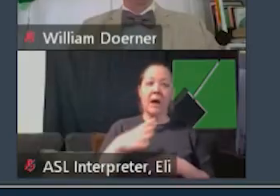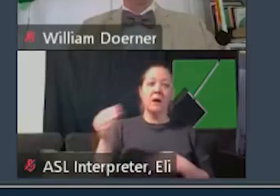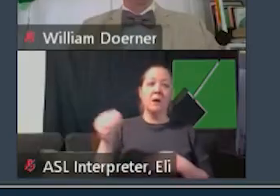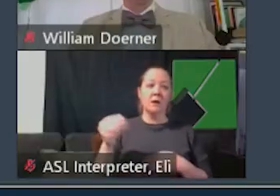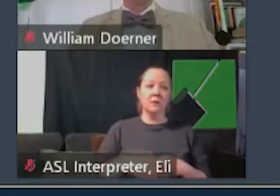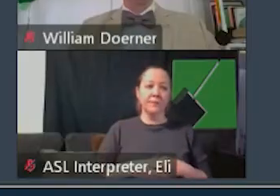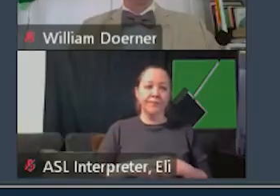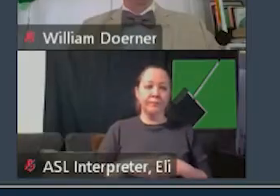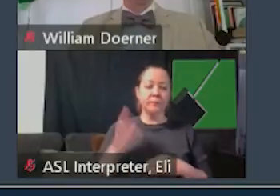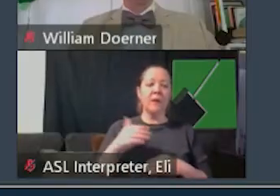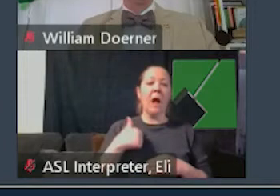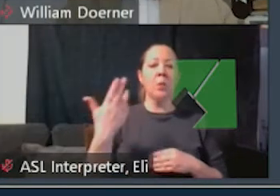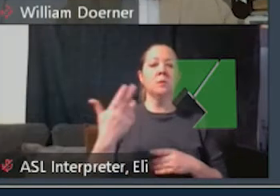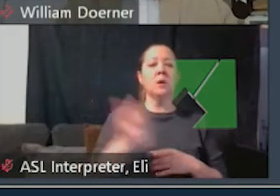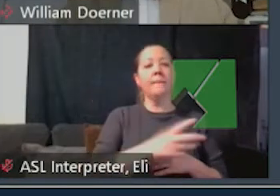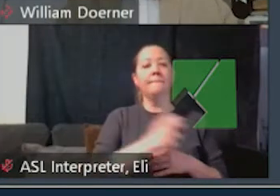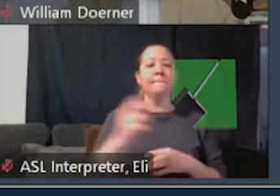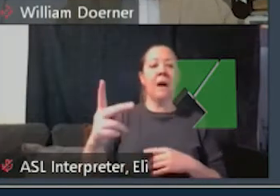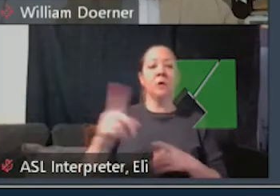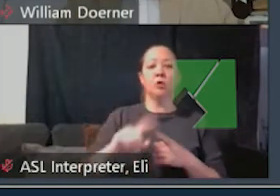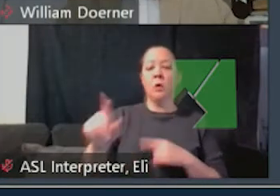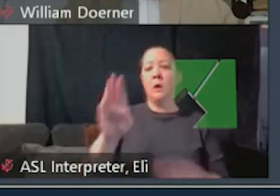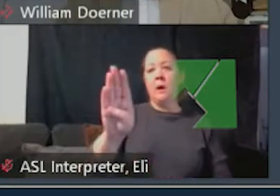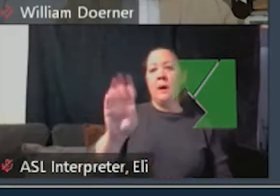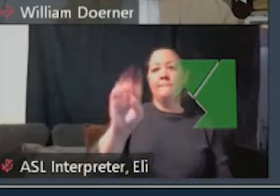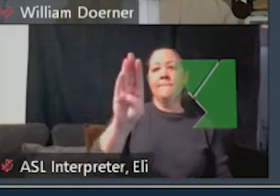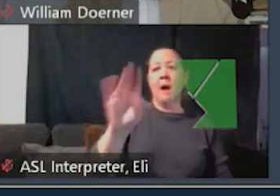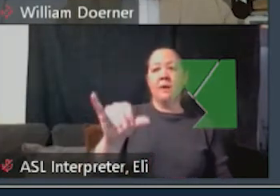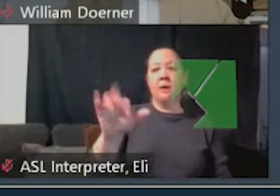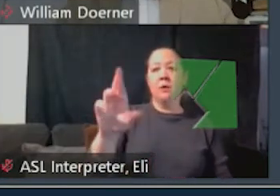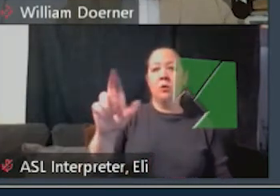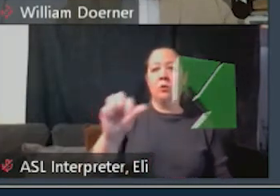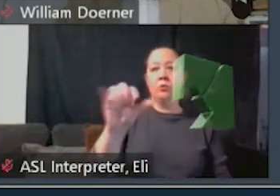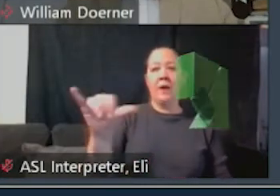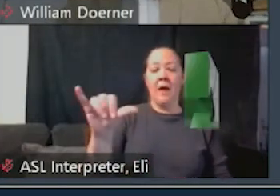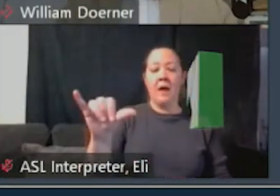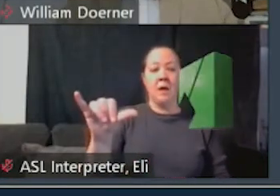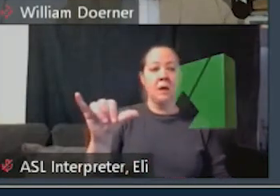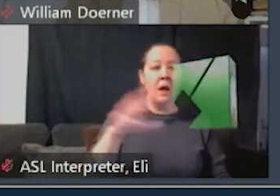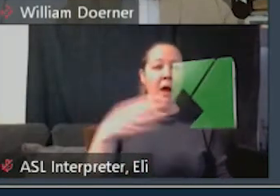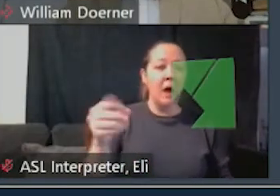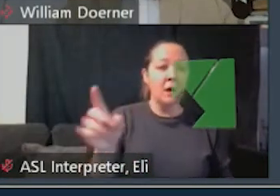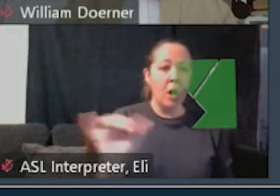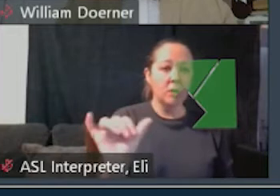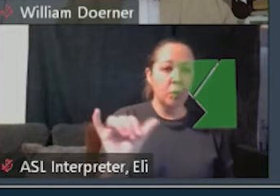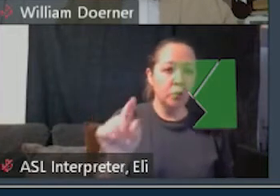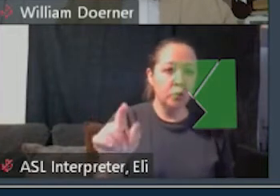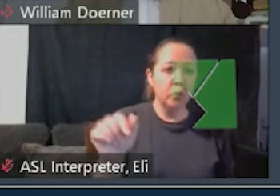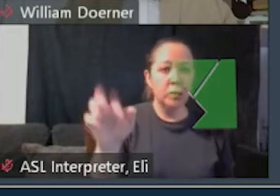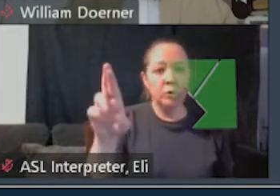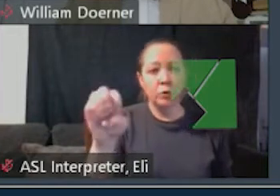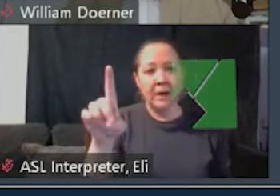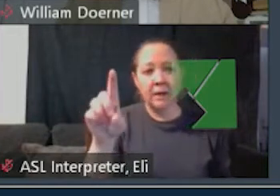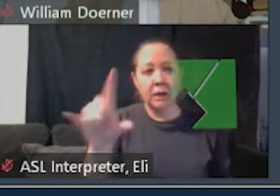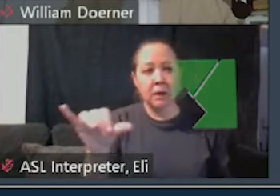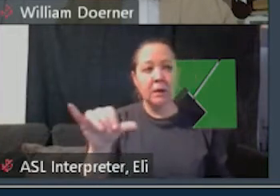I will come back to you, Bobby Ray, as needed, and also to you, Mr. Reddy, as needed. So Gloria Brown Burnett, are you